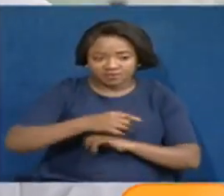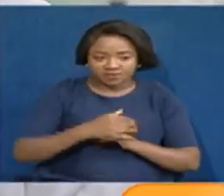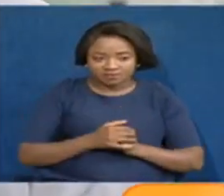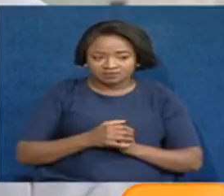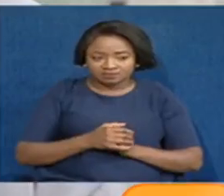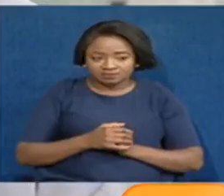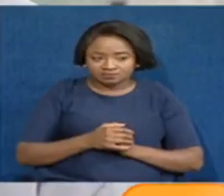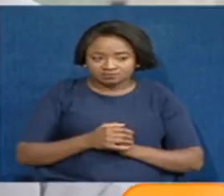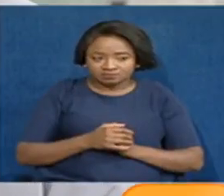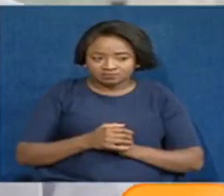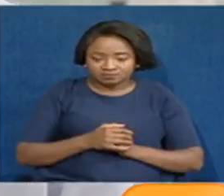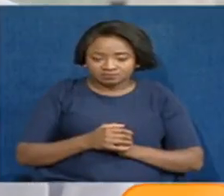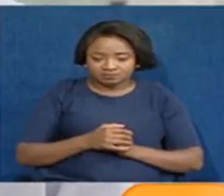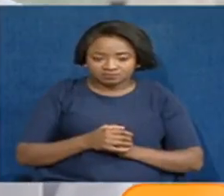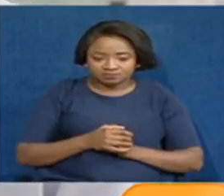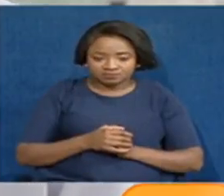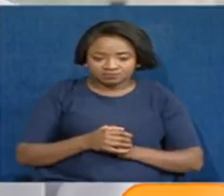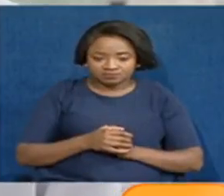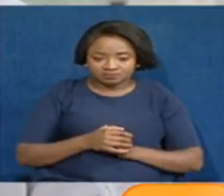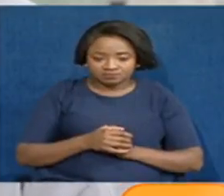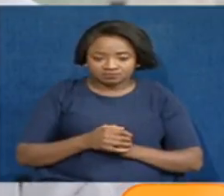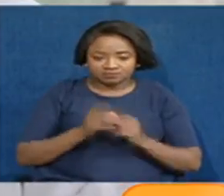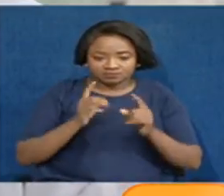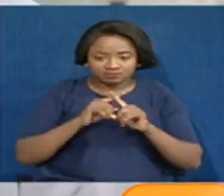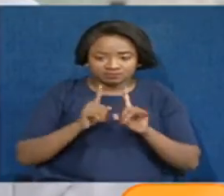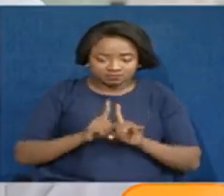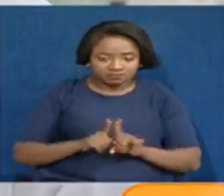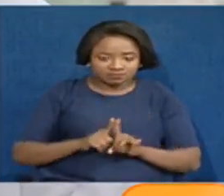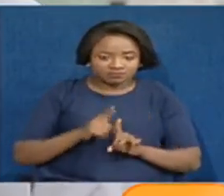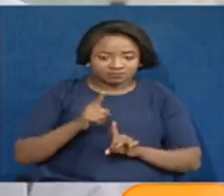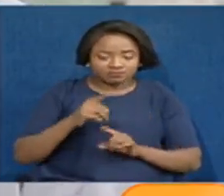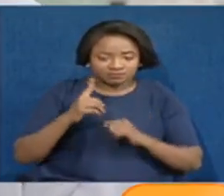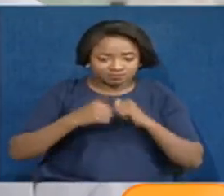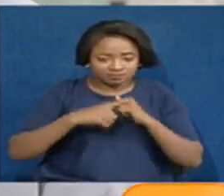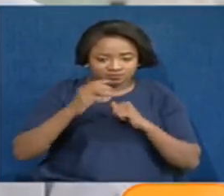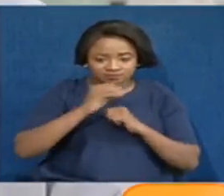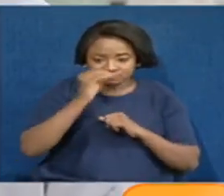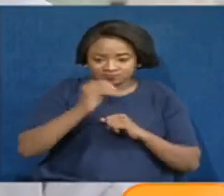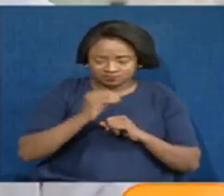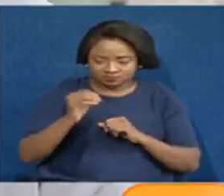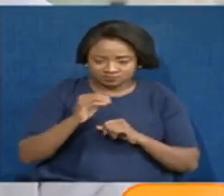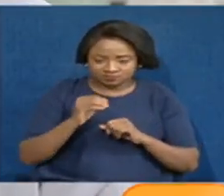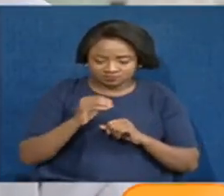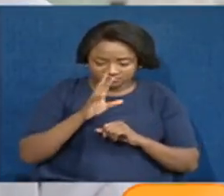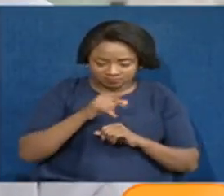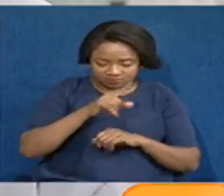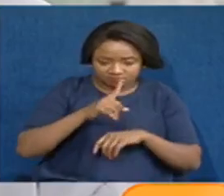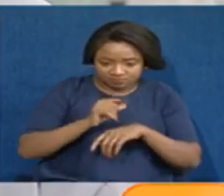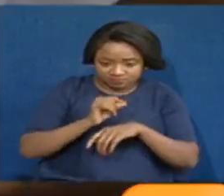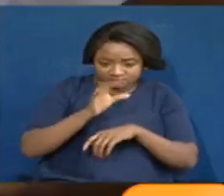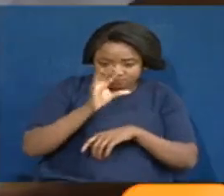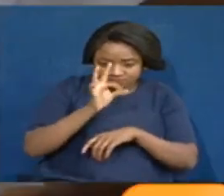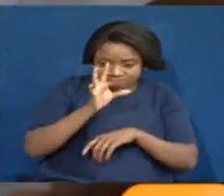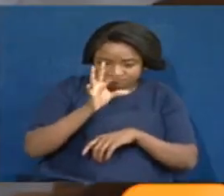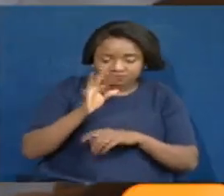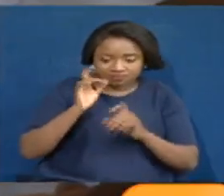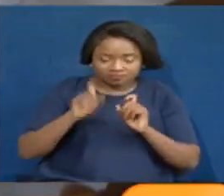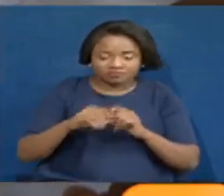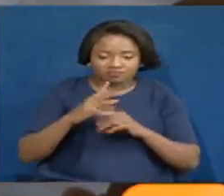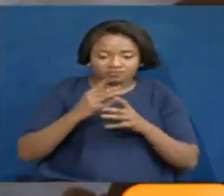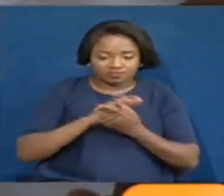effective cosmetic for the snail slime, at least 60% of the slime must be pure. And so the